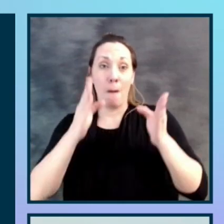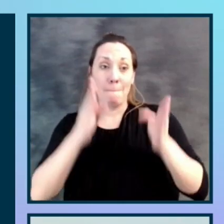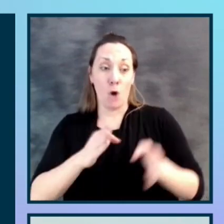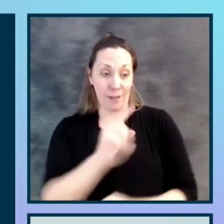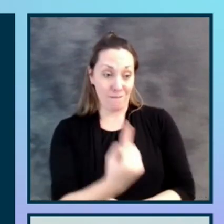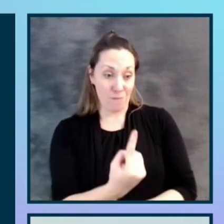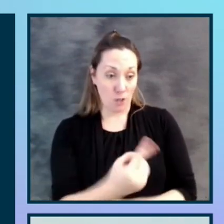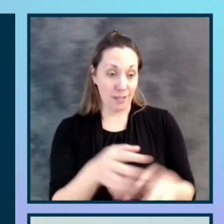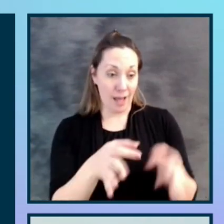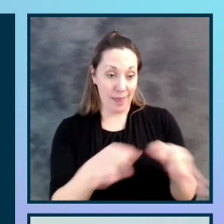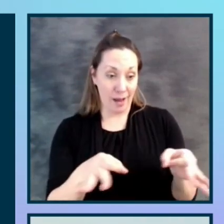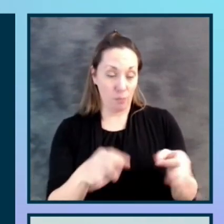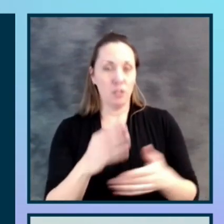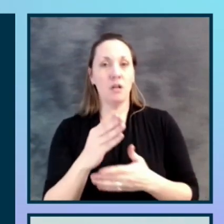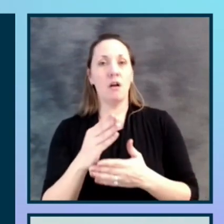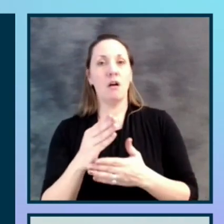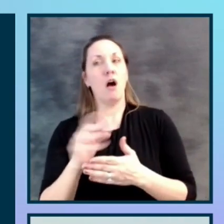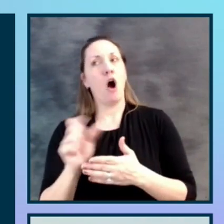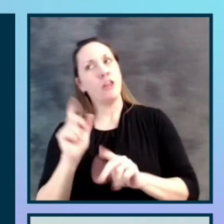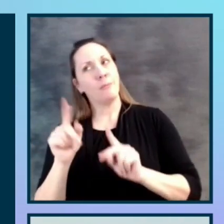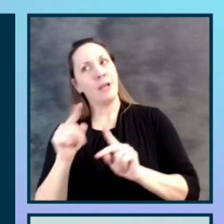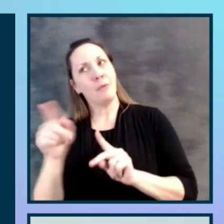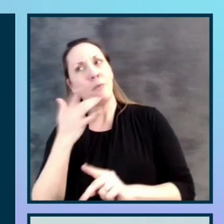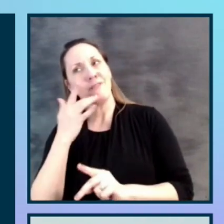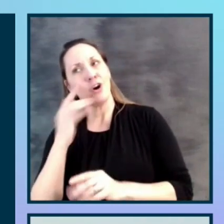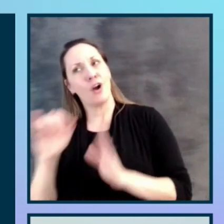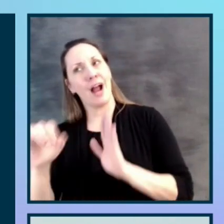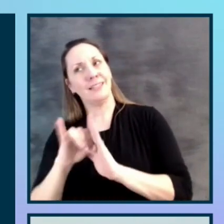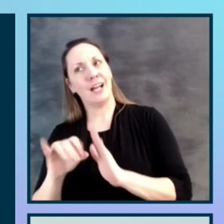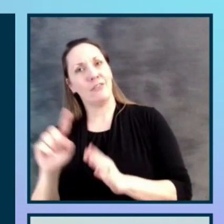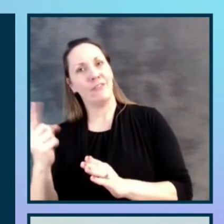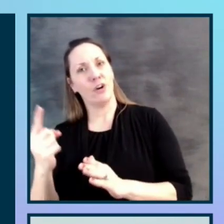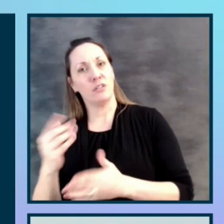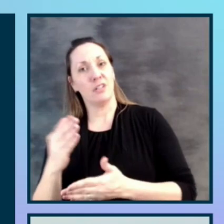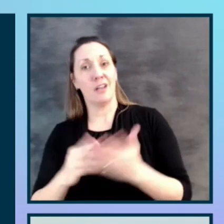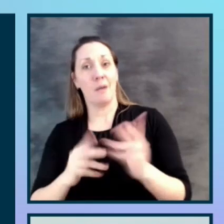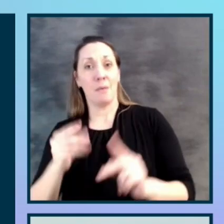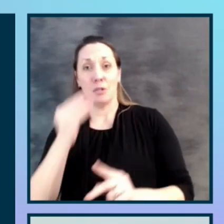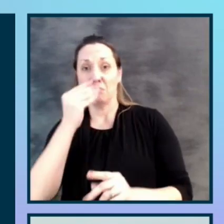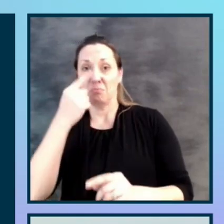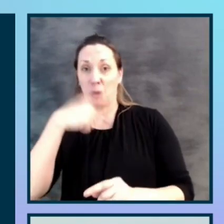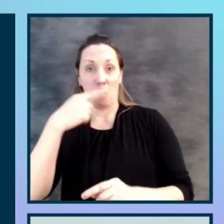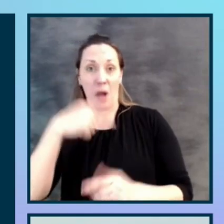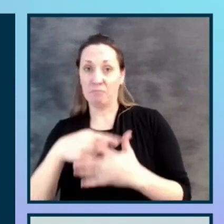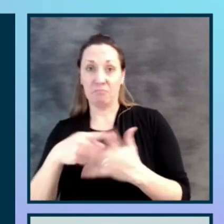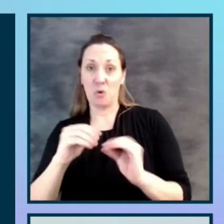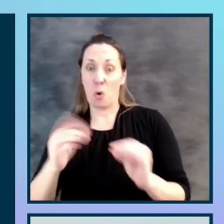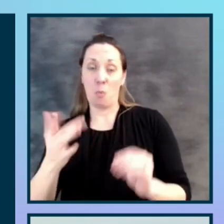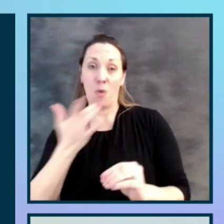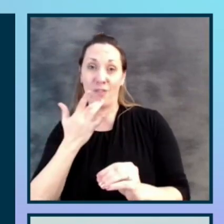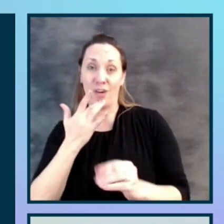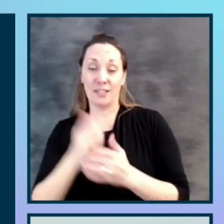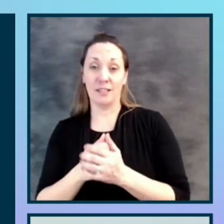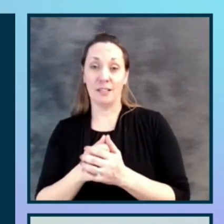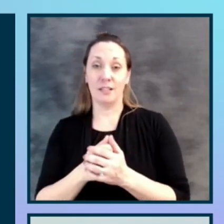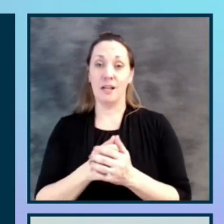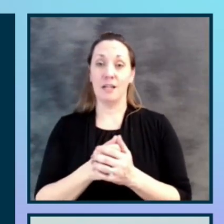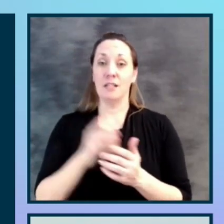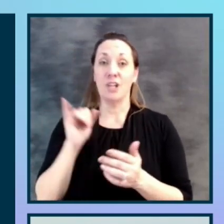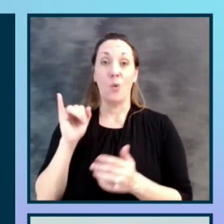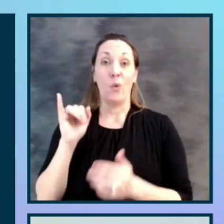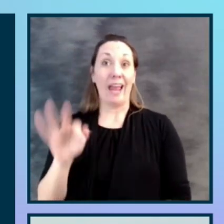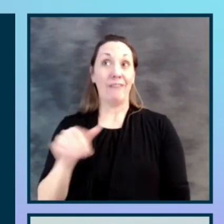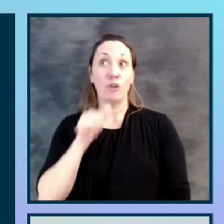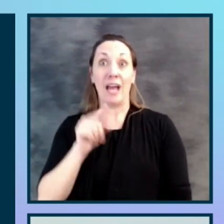others prefer identity-first, and few have no preference. So when you can determine a preference and you're not sure,